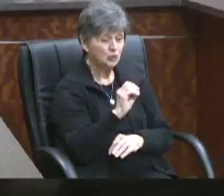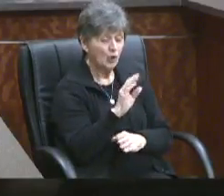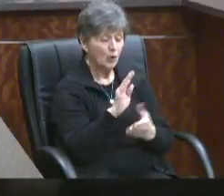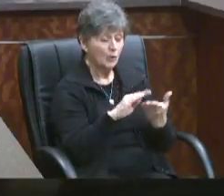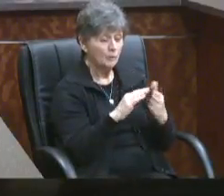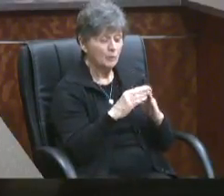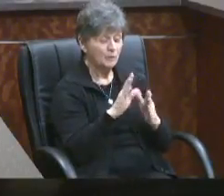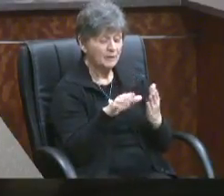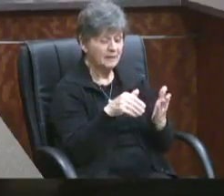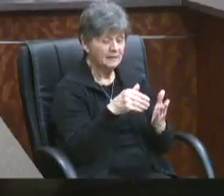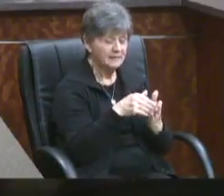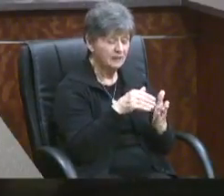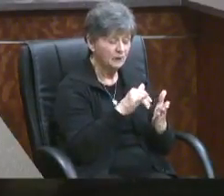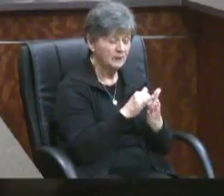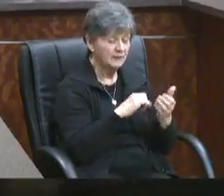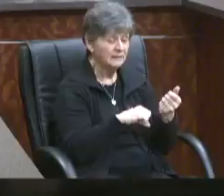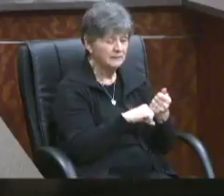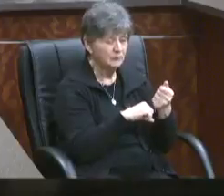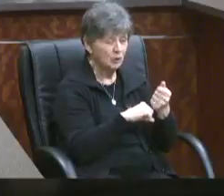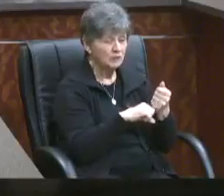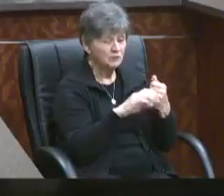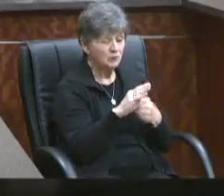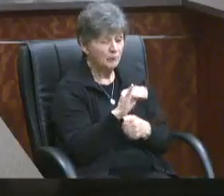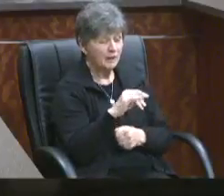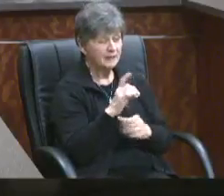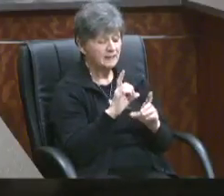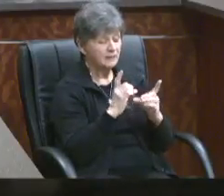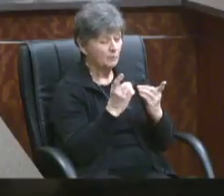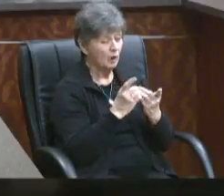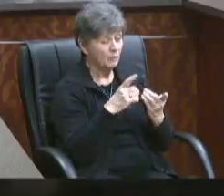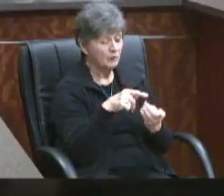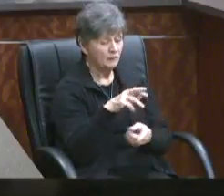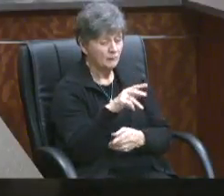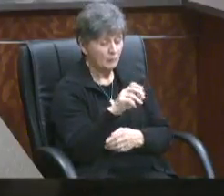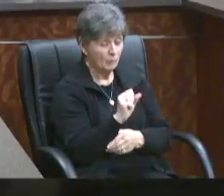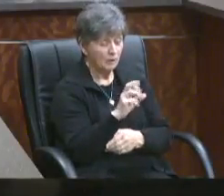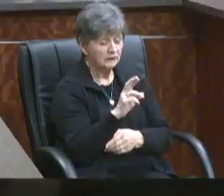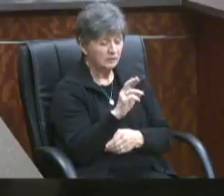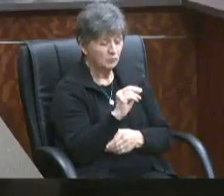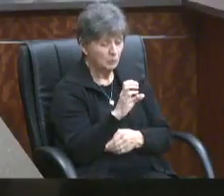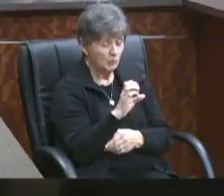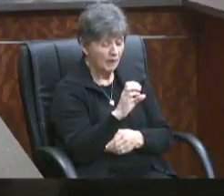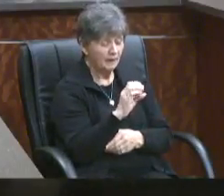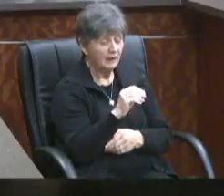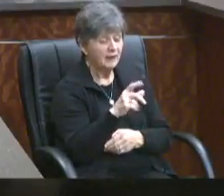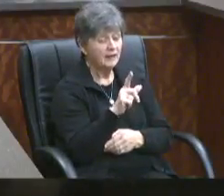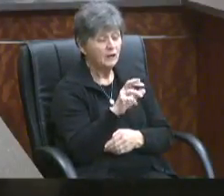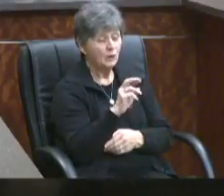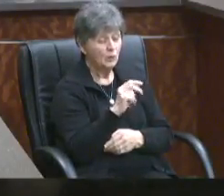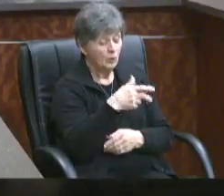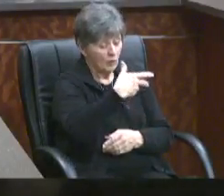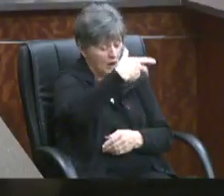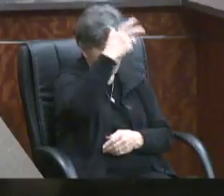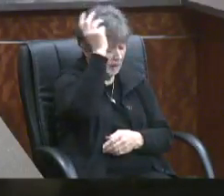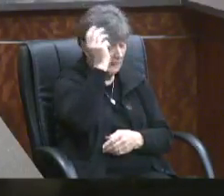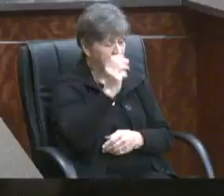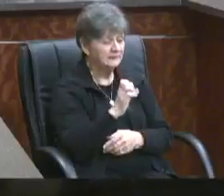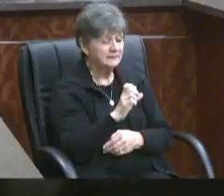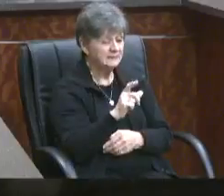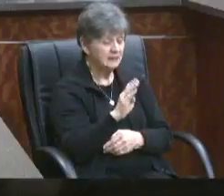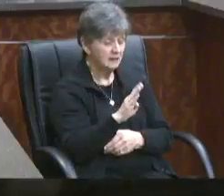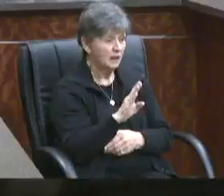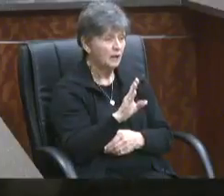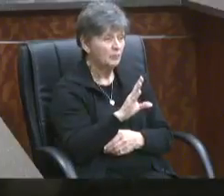by the Department of Park and Recreation, as well as the Laurel Lions Club and others that are participate in that.